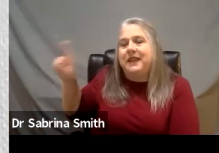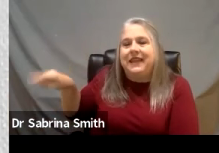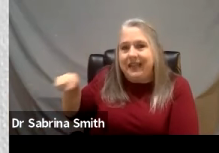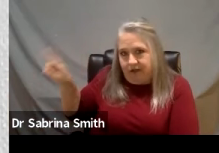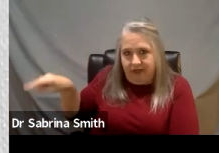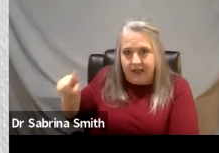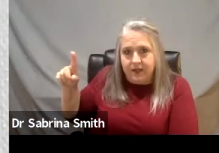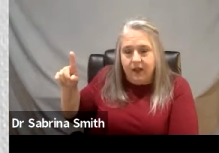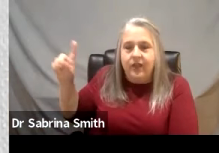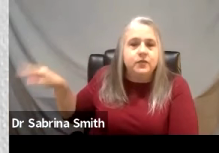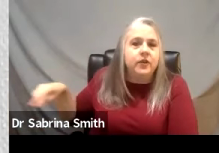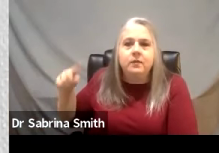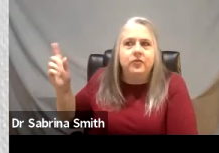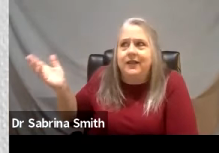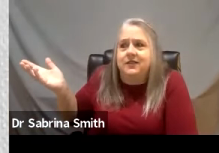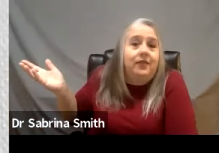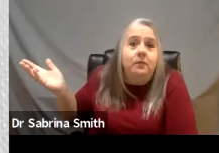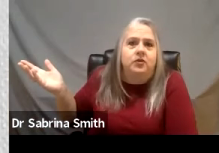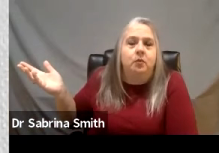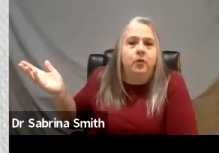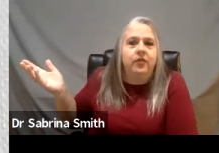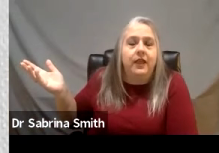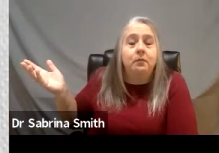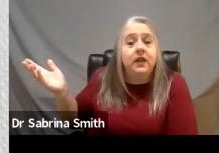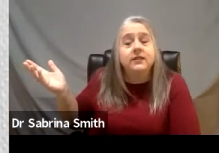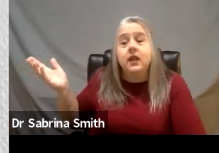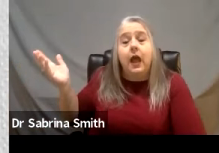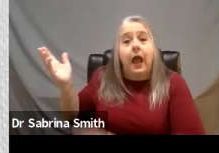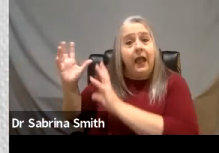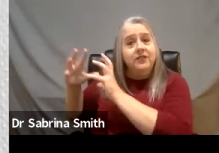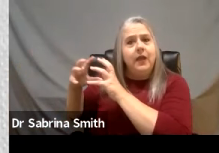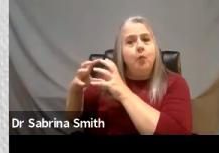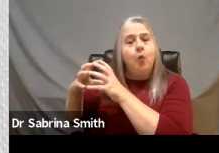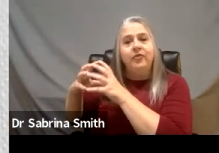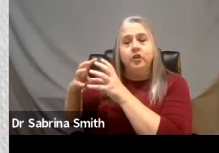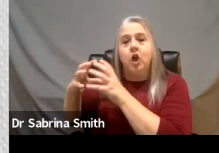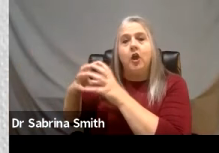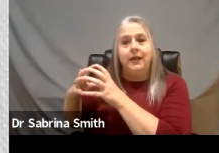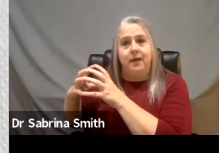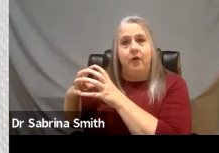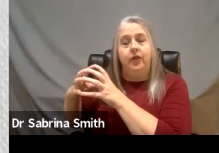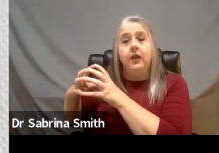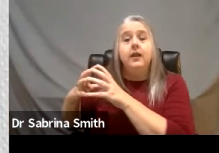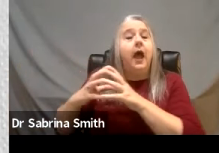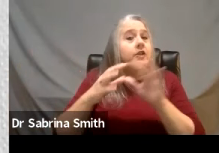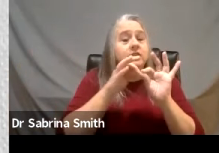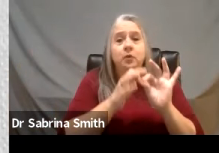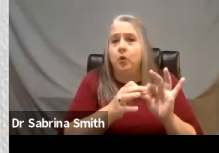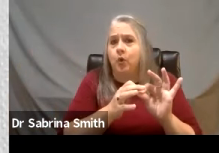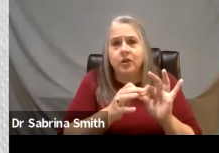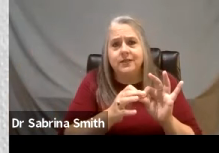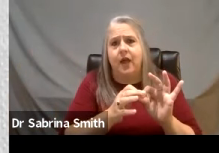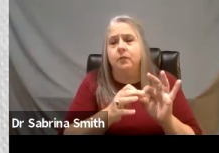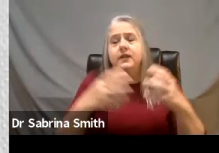the meaning of that. That's that's like the most important thing, because I have to get what they're talking about, not just